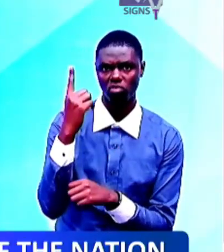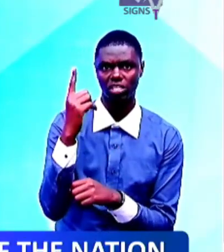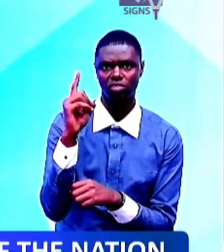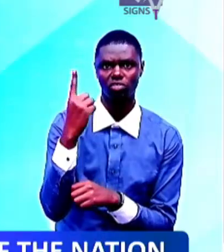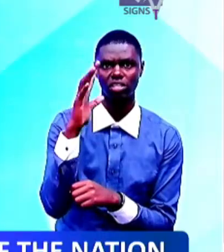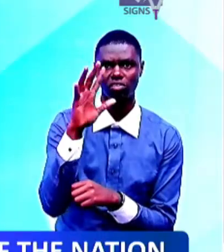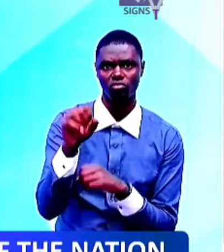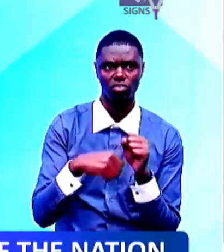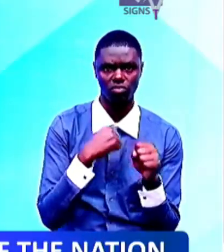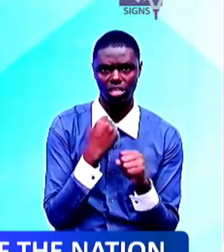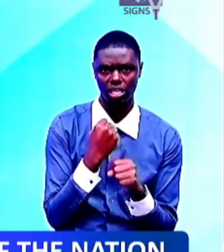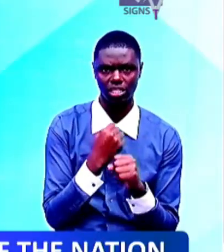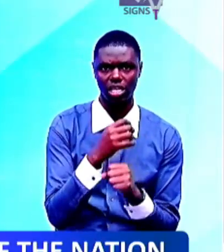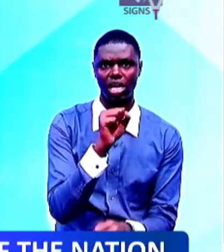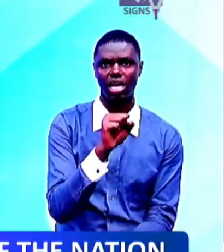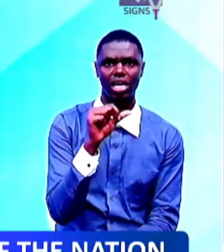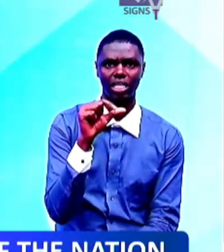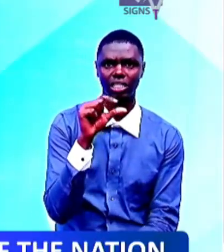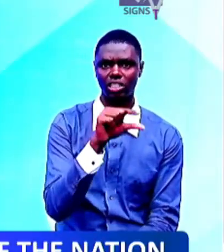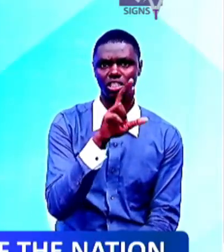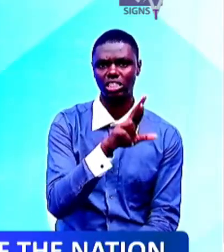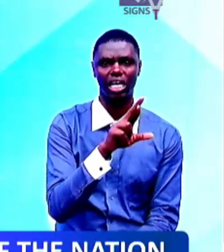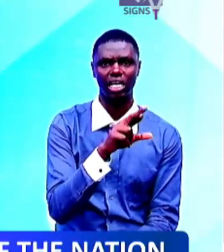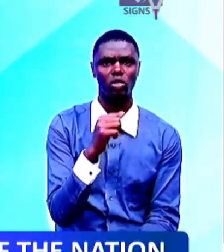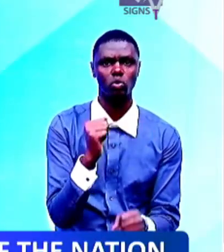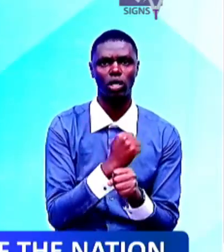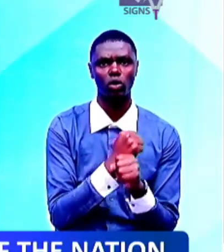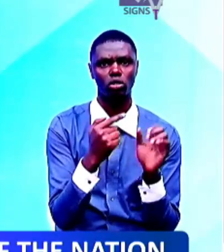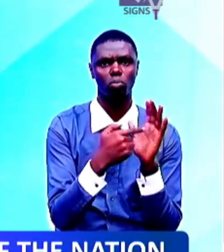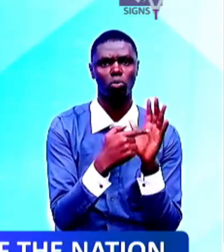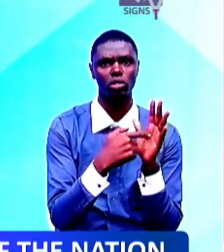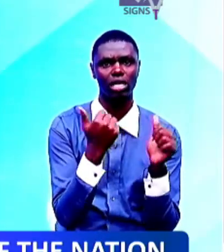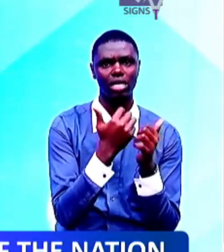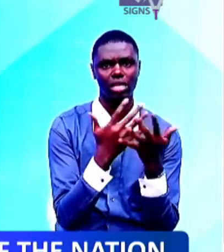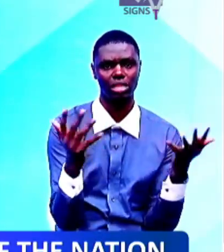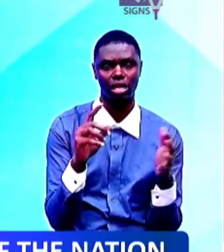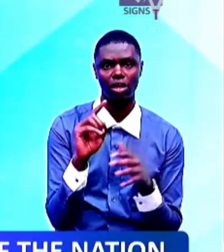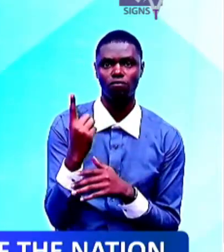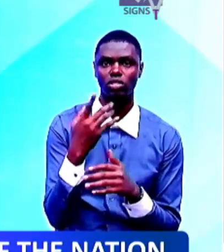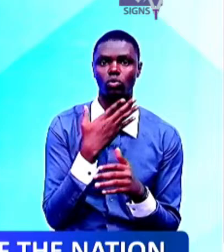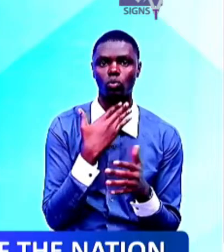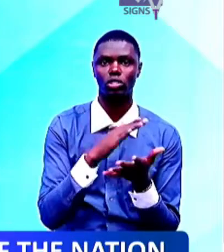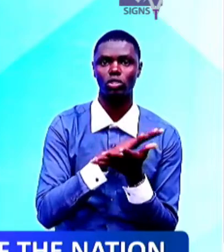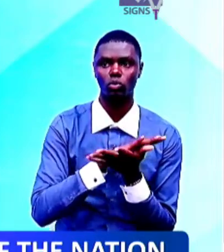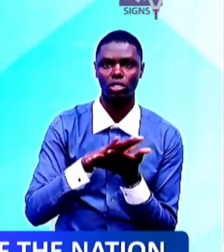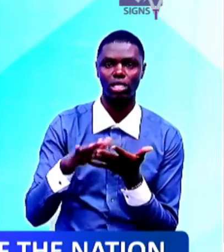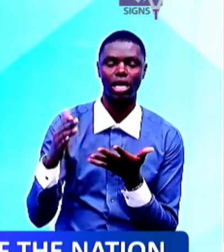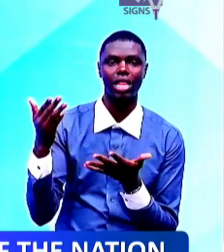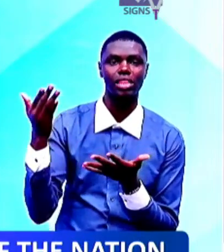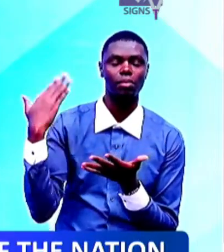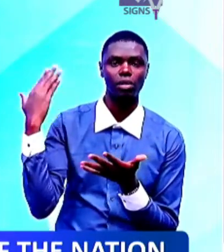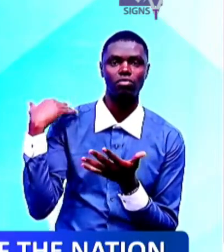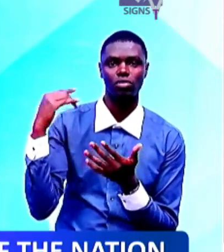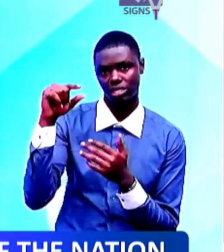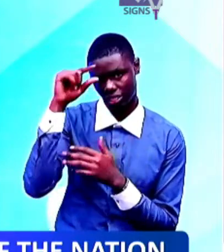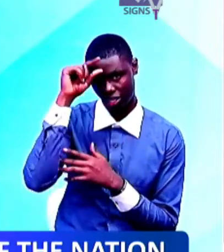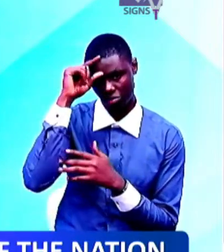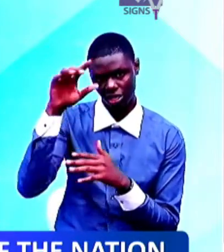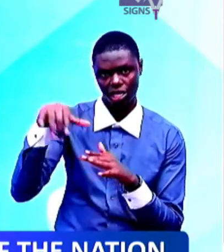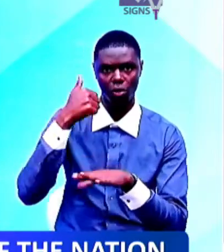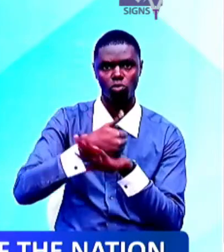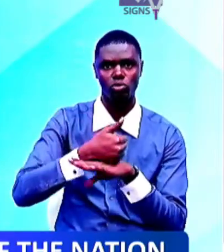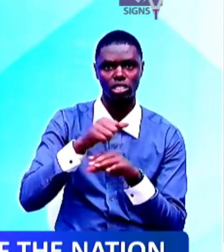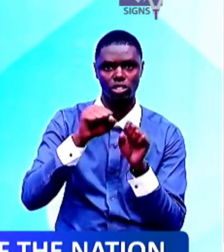years, apart from SGR, you can't pinpoint anything that he did because you had to first of all clear the stock of the previous regime, put in your